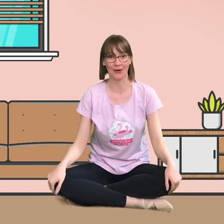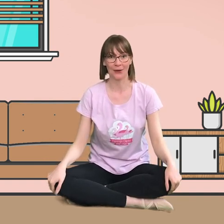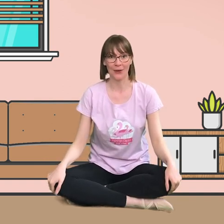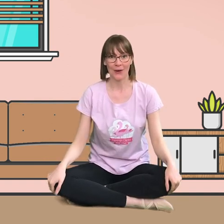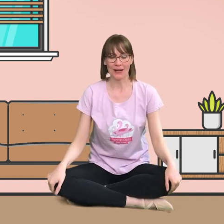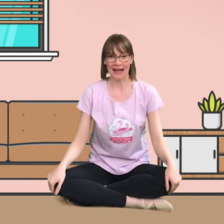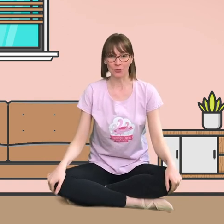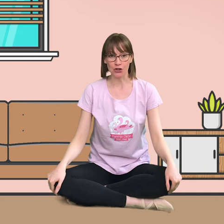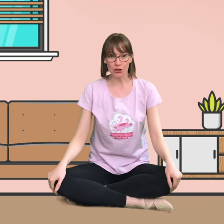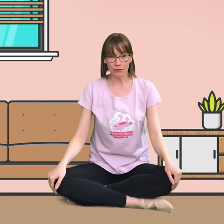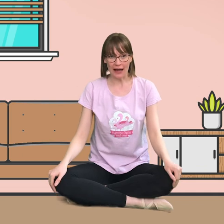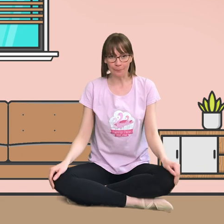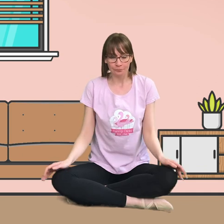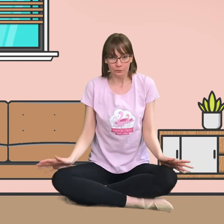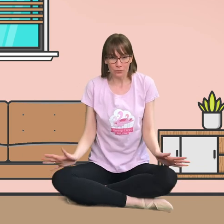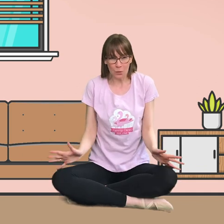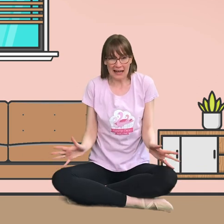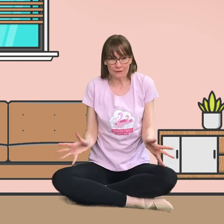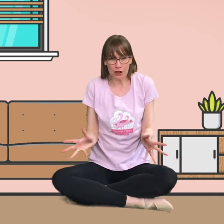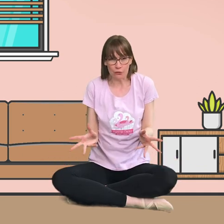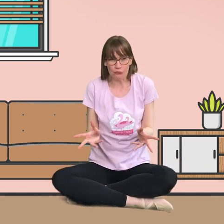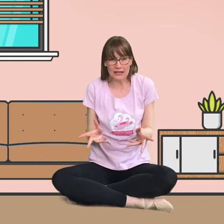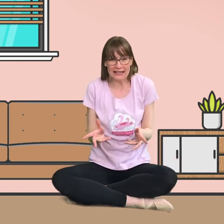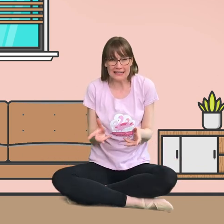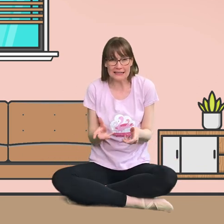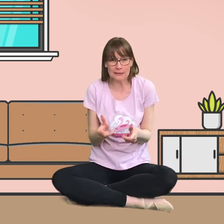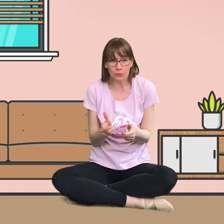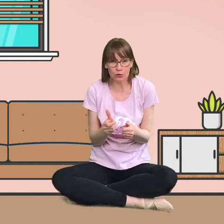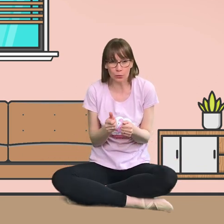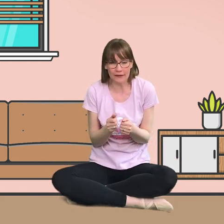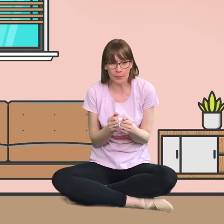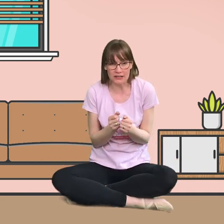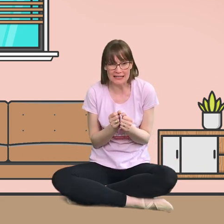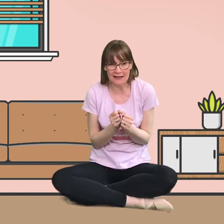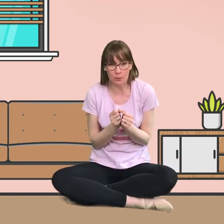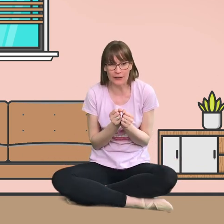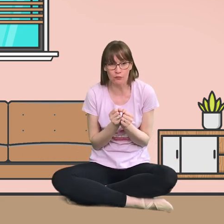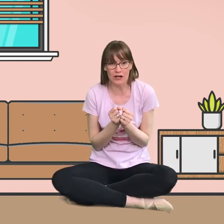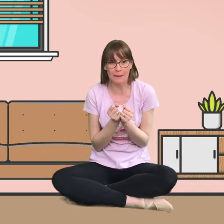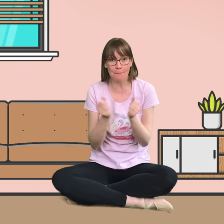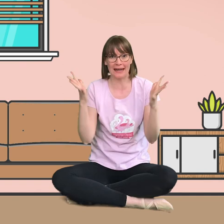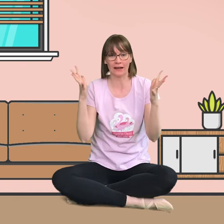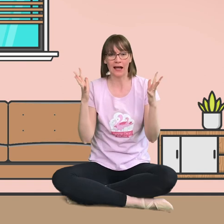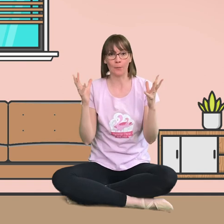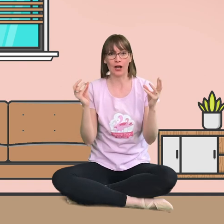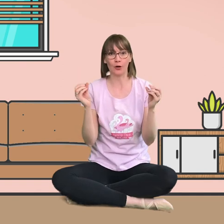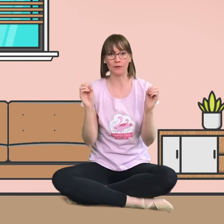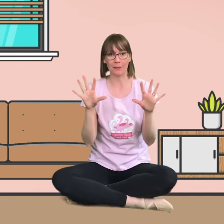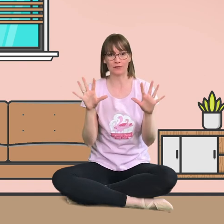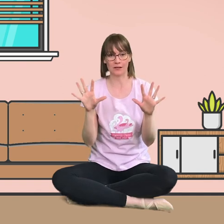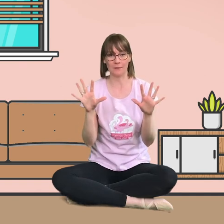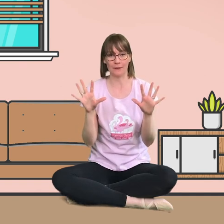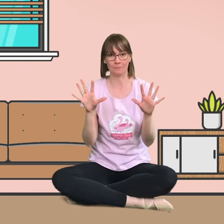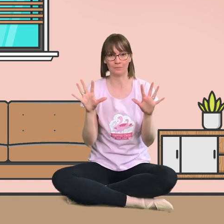appear. Now, to do that, we have to go really small with our bodies and then we go really big and we hope